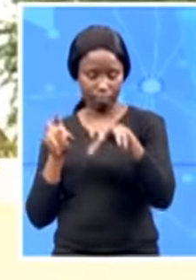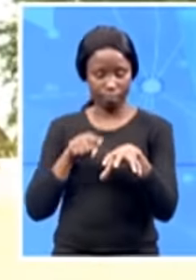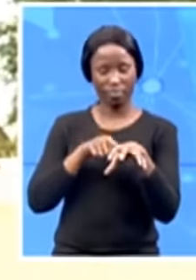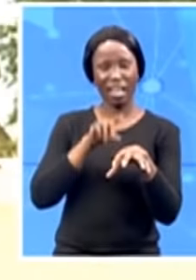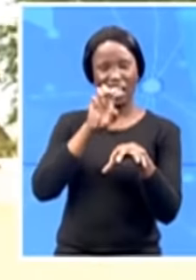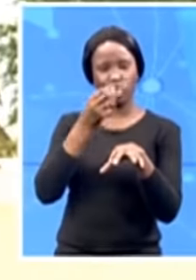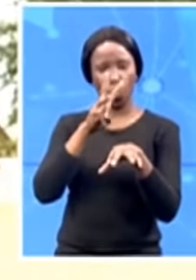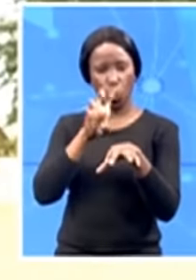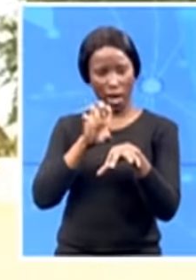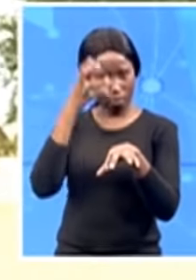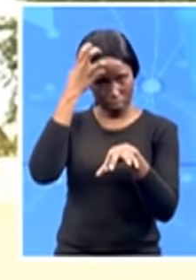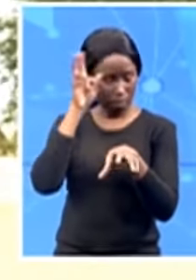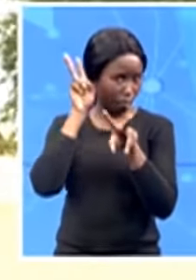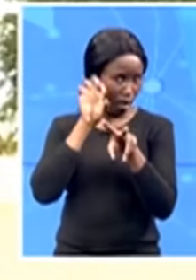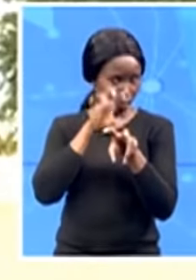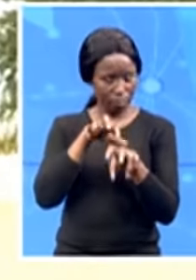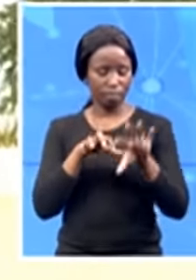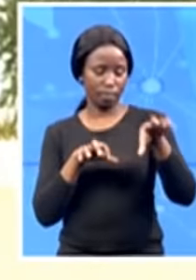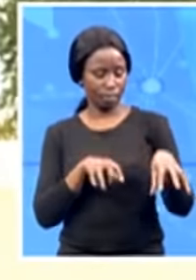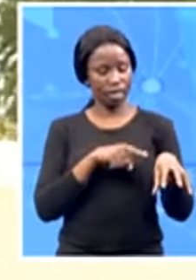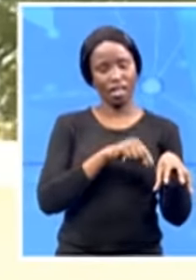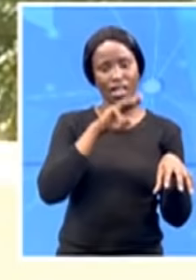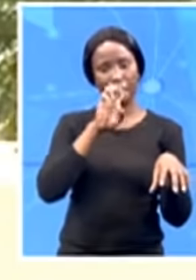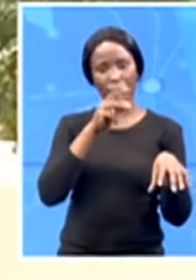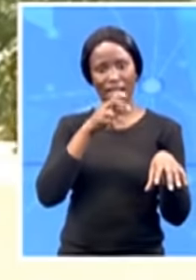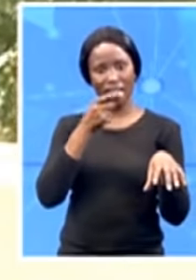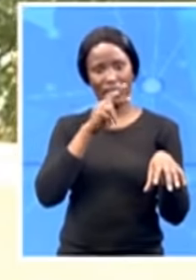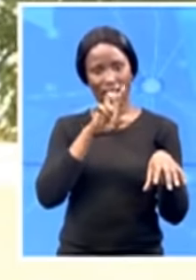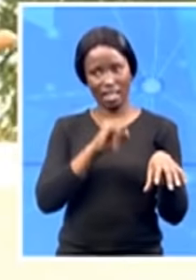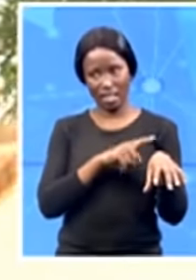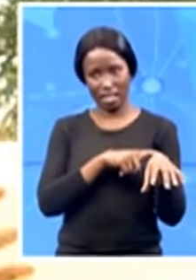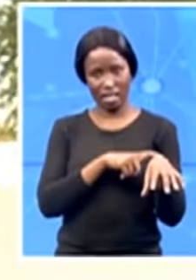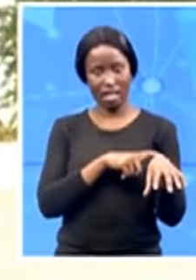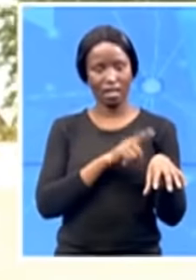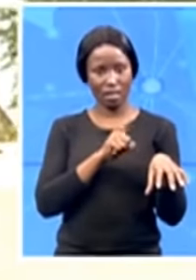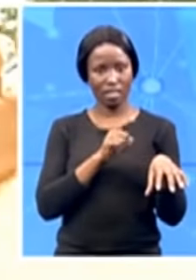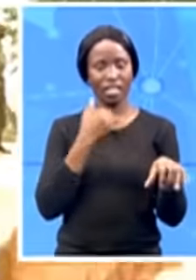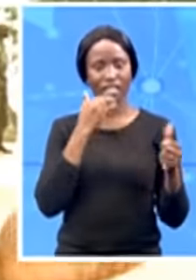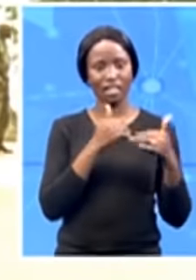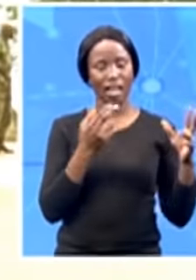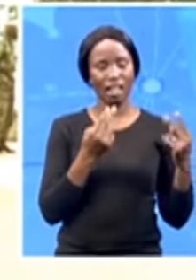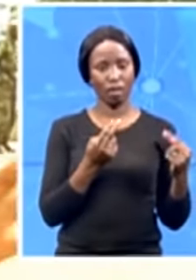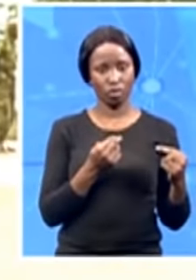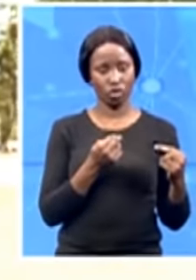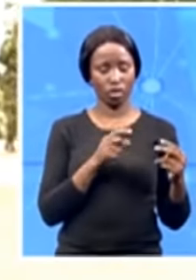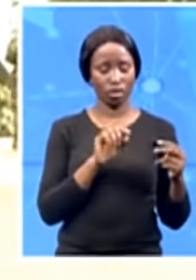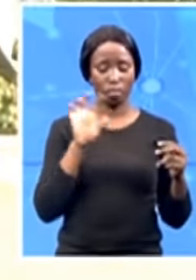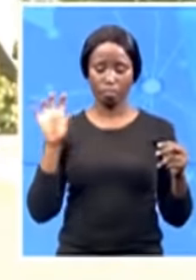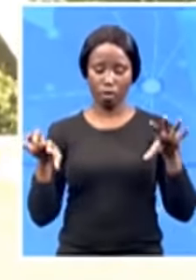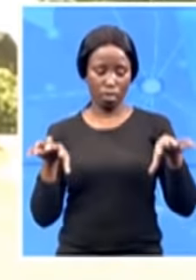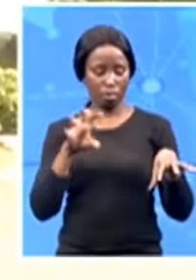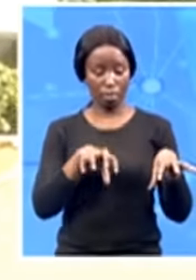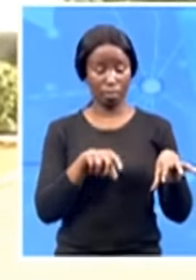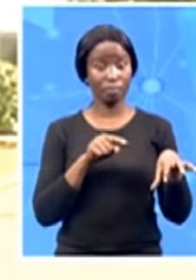in Mpangeni, which is the Ekalagabusha Correctional Facility. So three that are closest to the